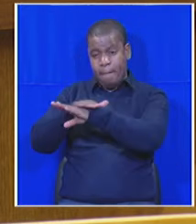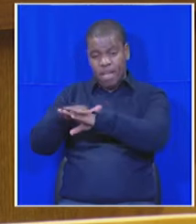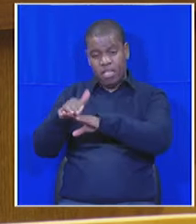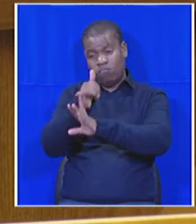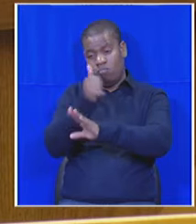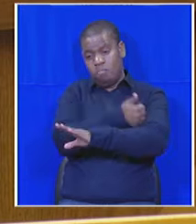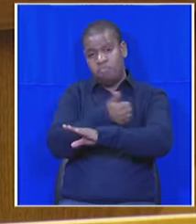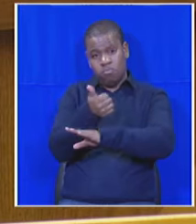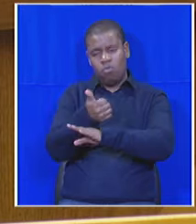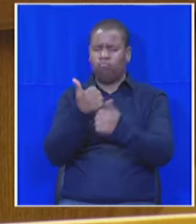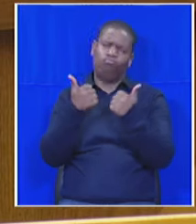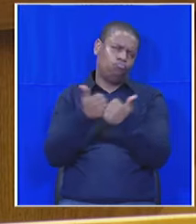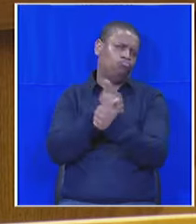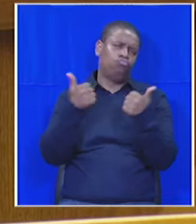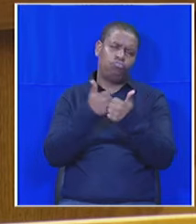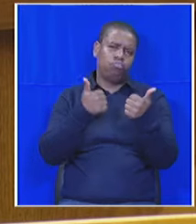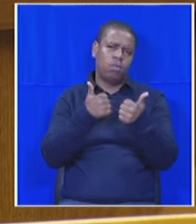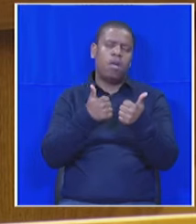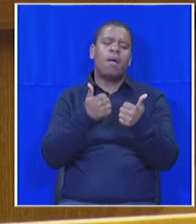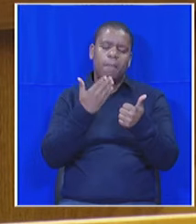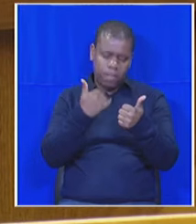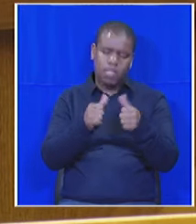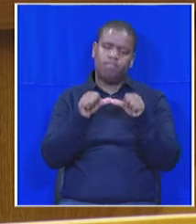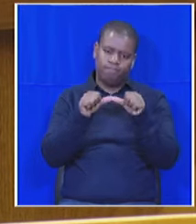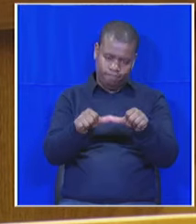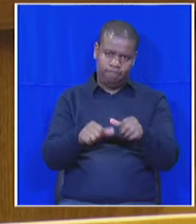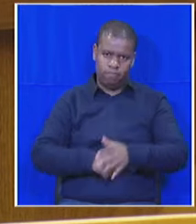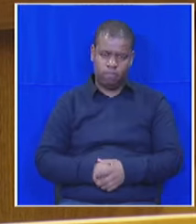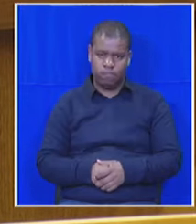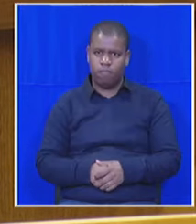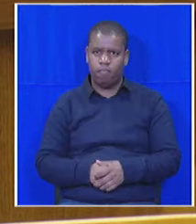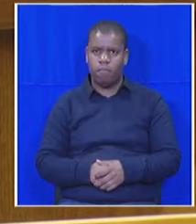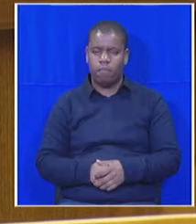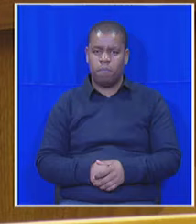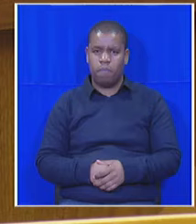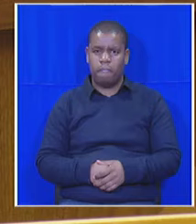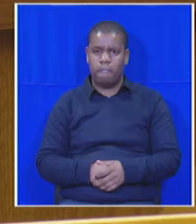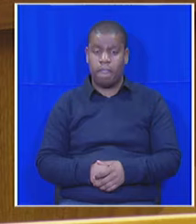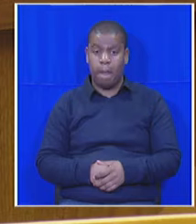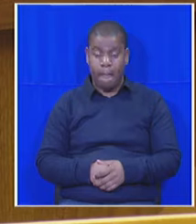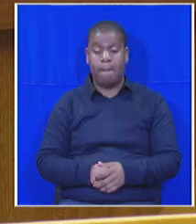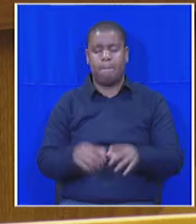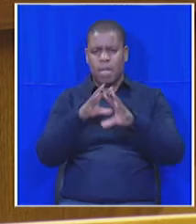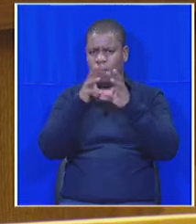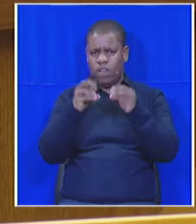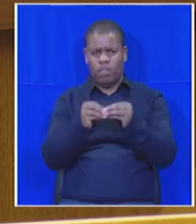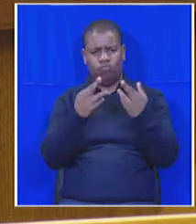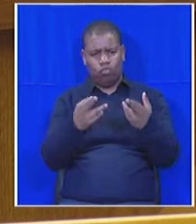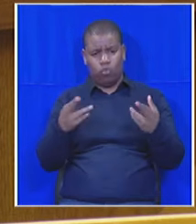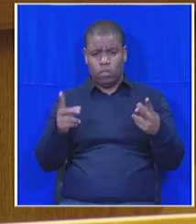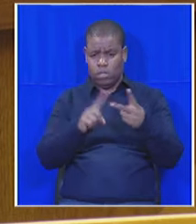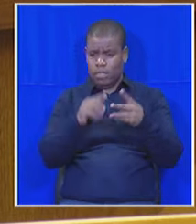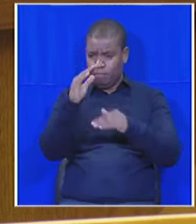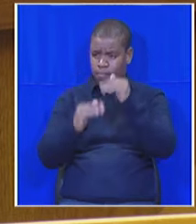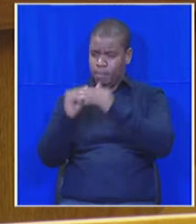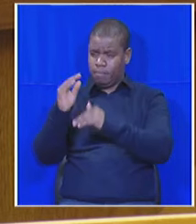breath of fresh air. Please keep it up. And the logistical equipment and infrastructure, Mr.